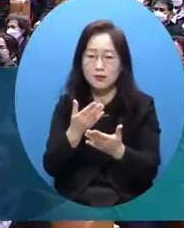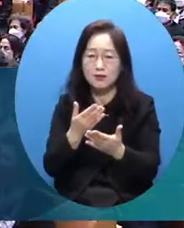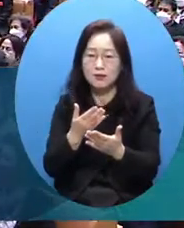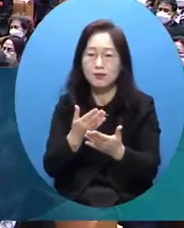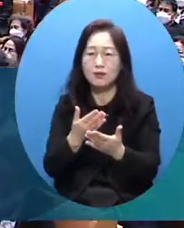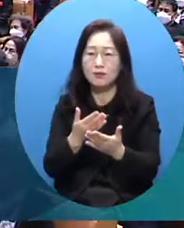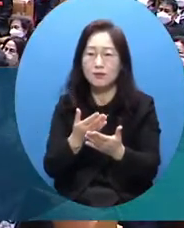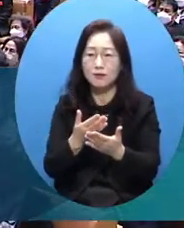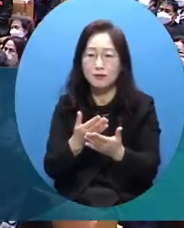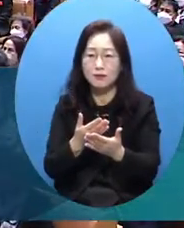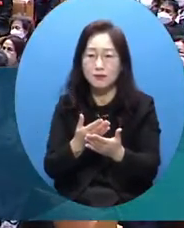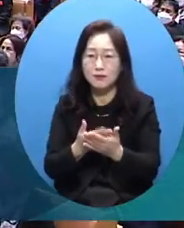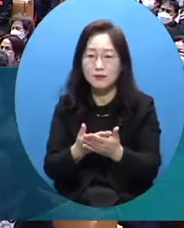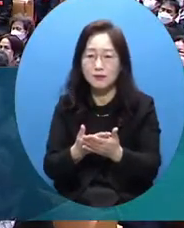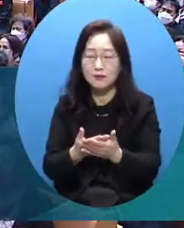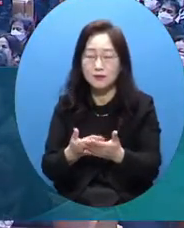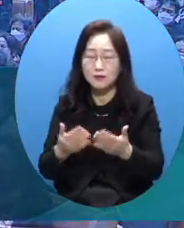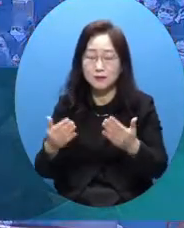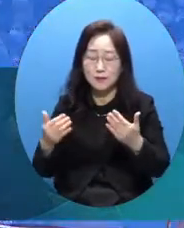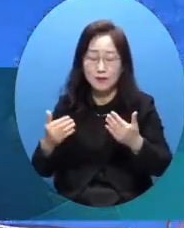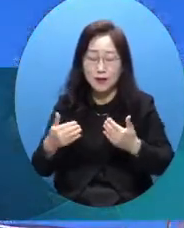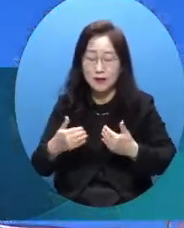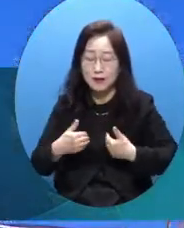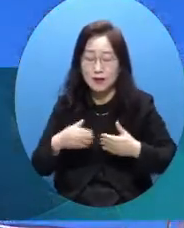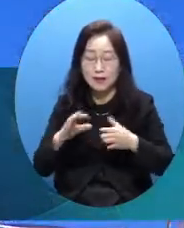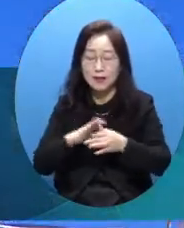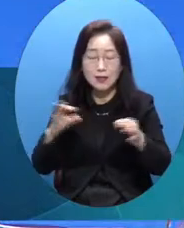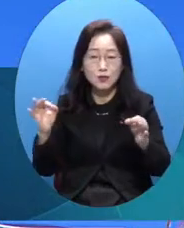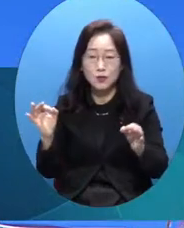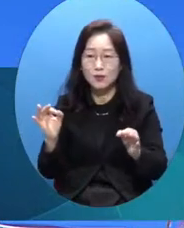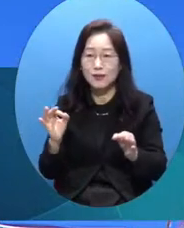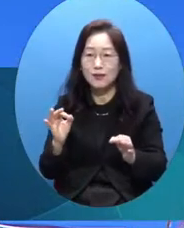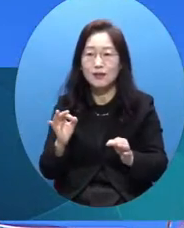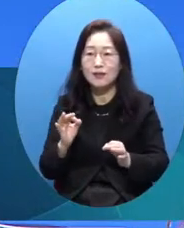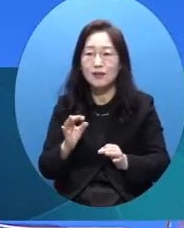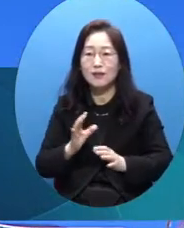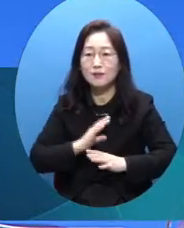oh this wonderful dream is a secret of Grace